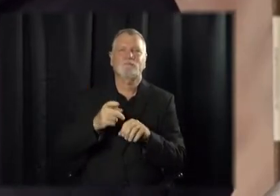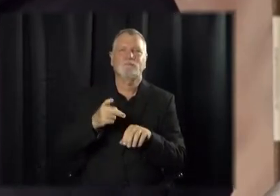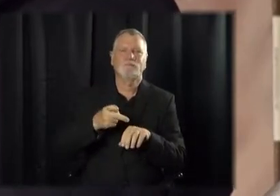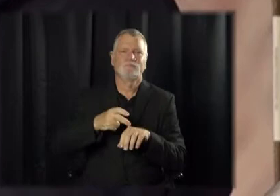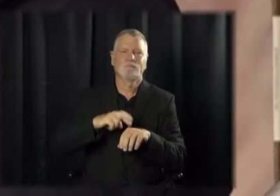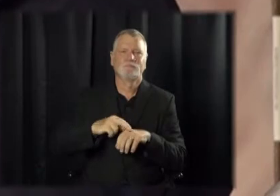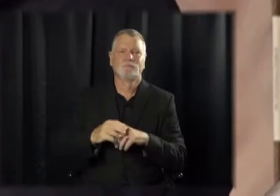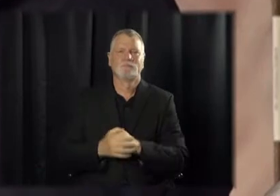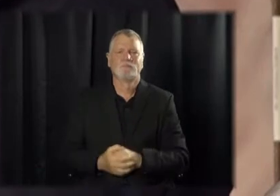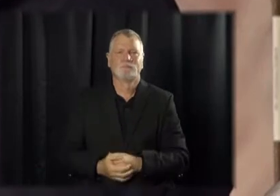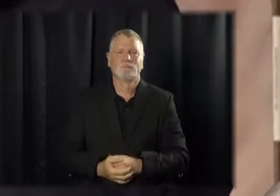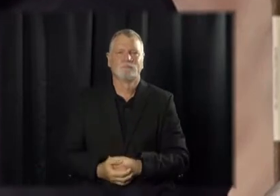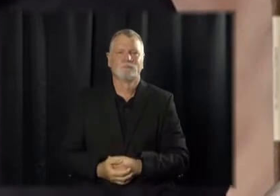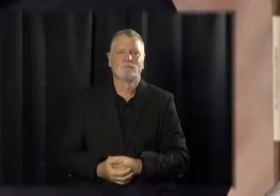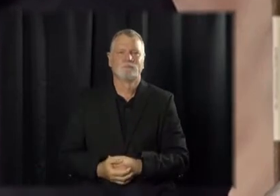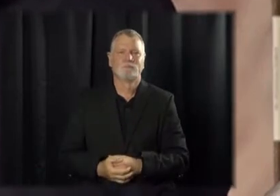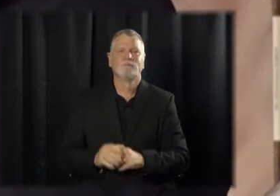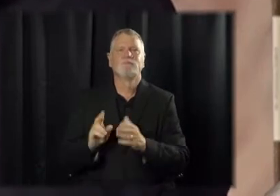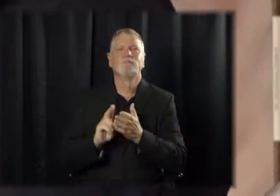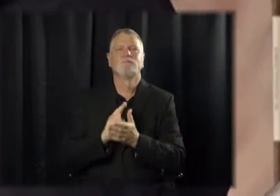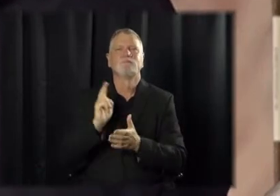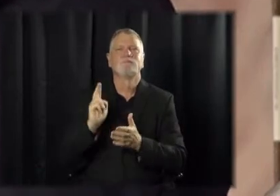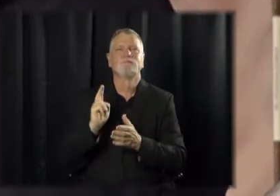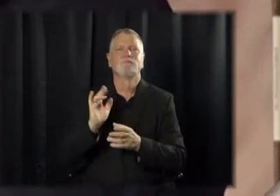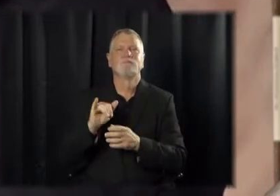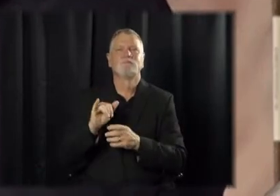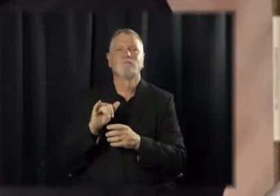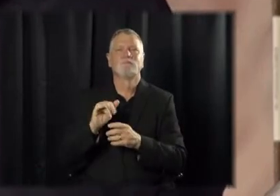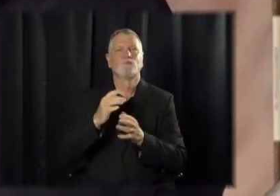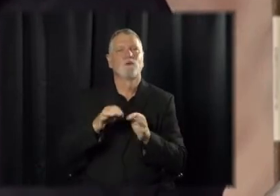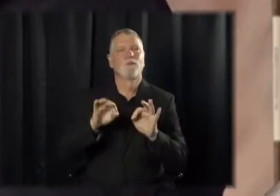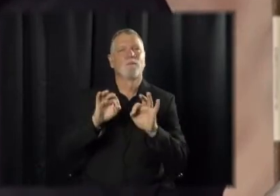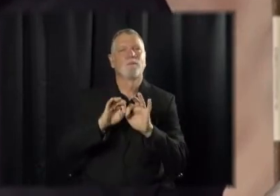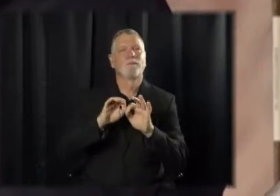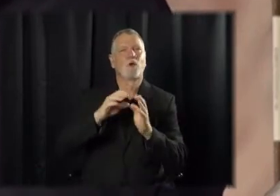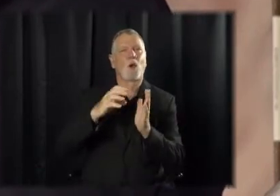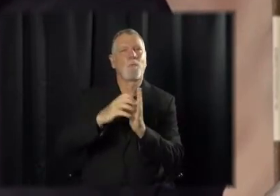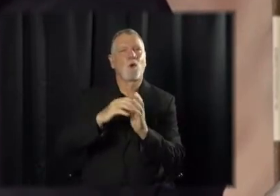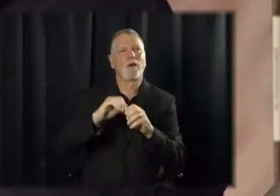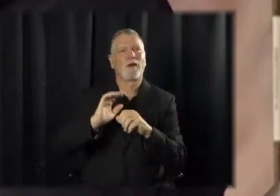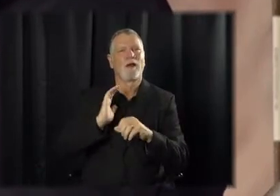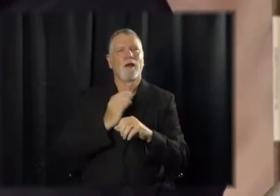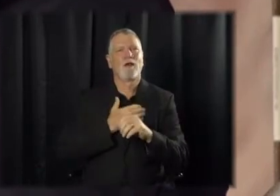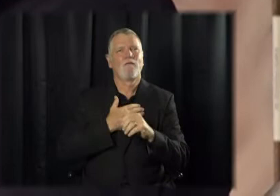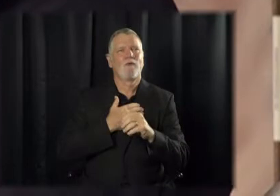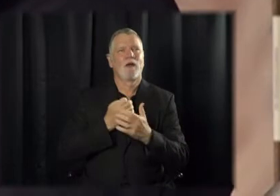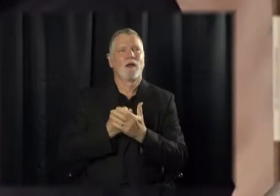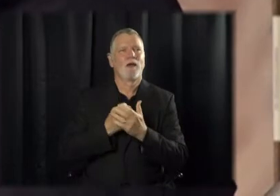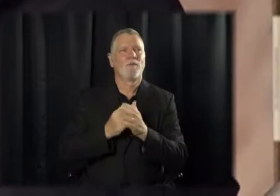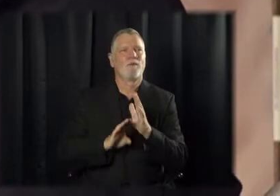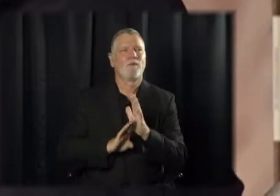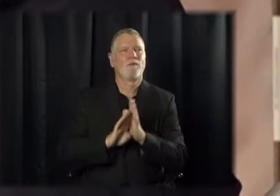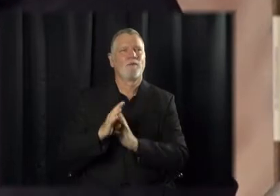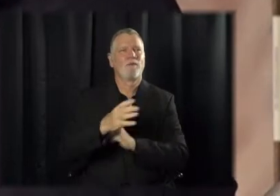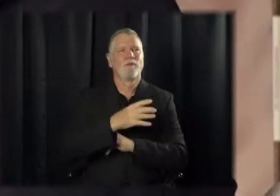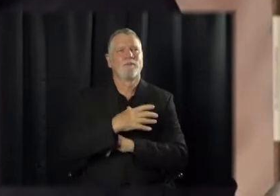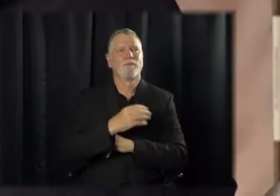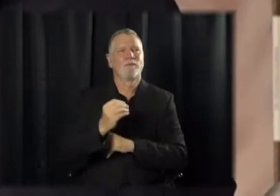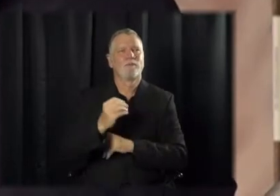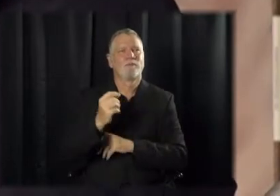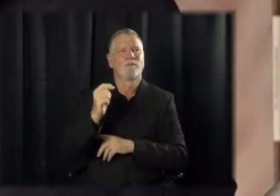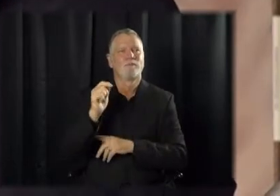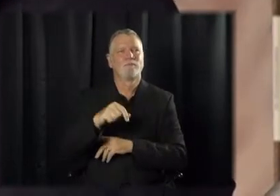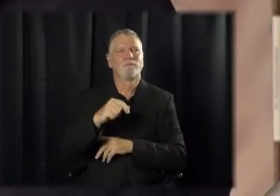Rico. The university is a key component for our economic growth and